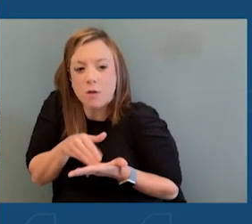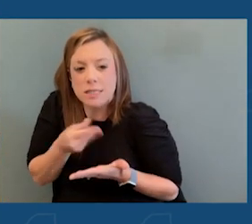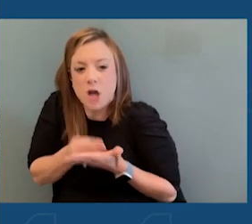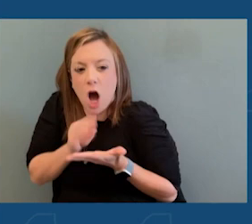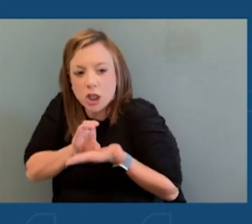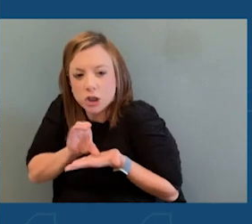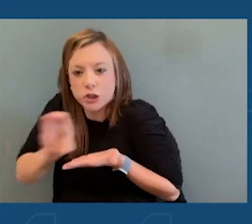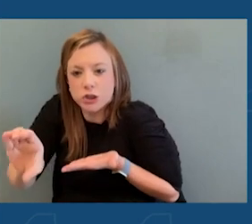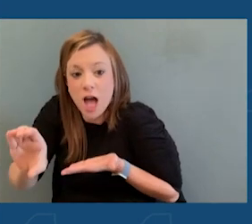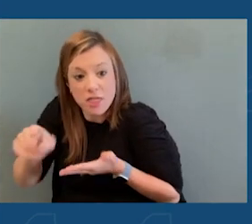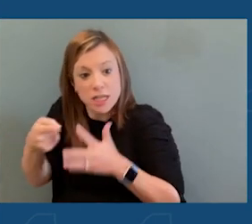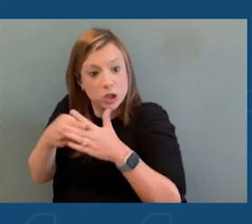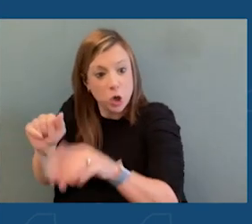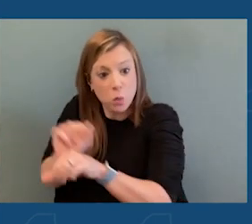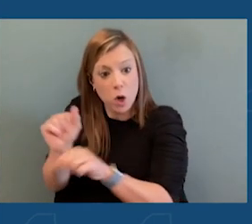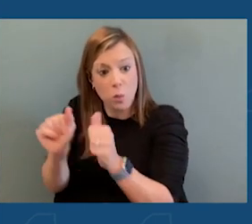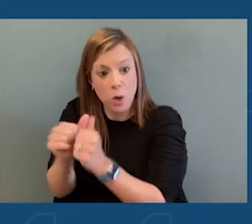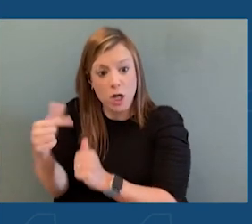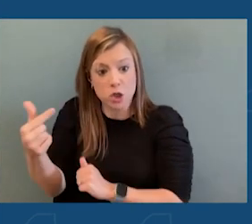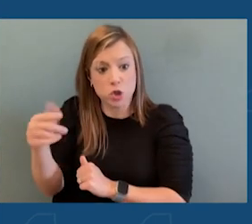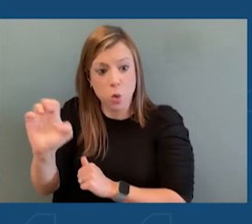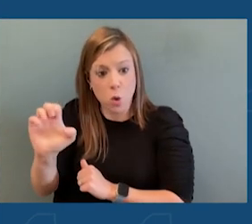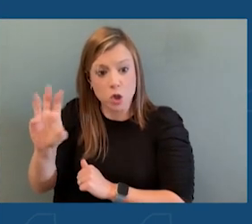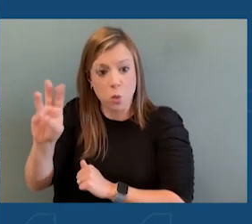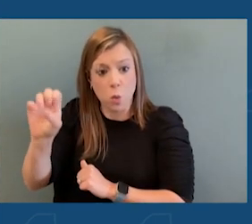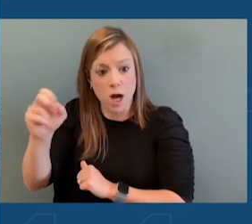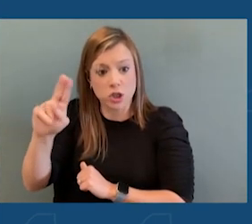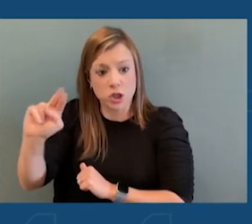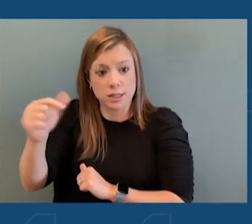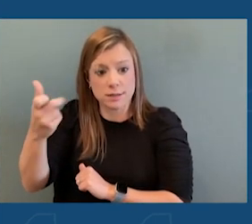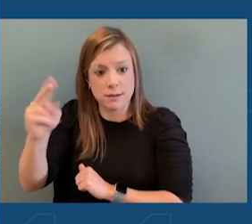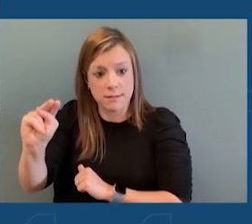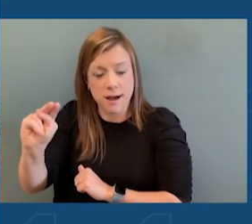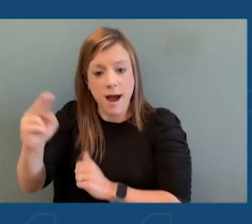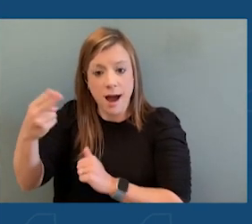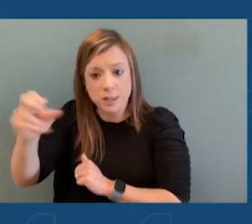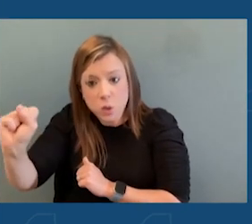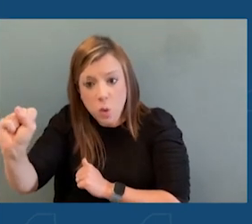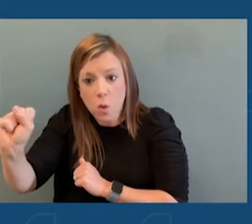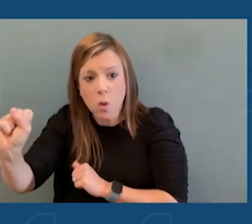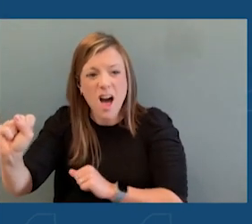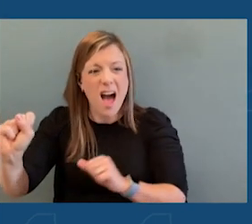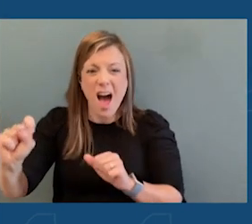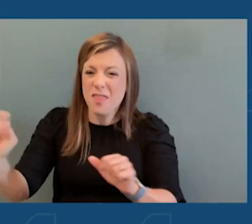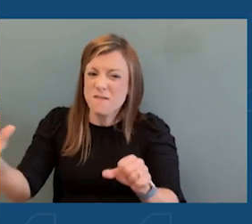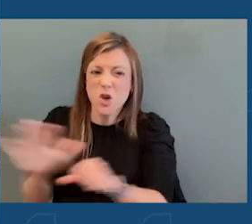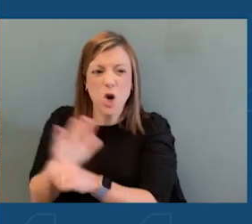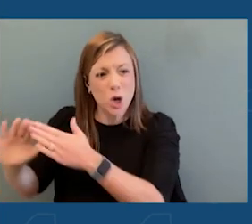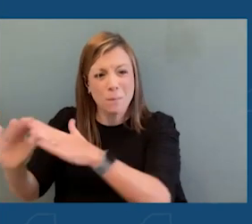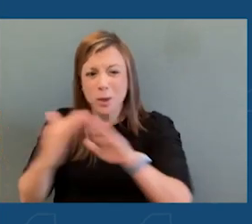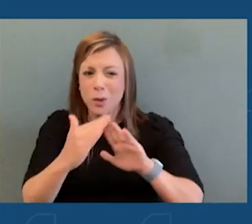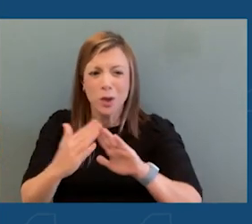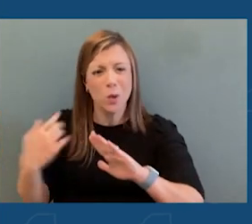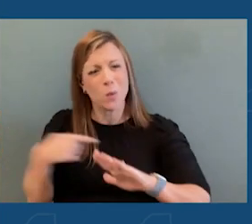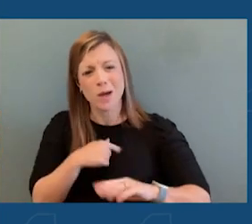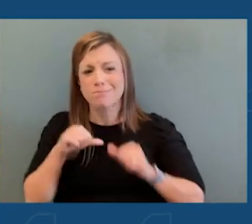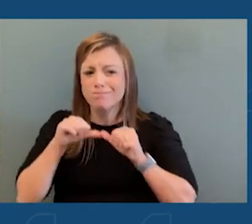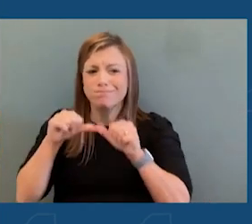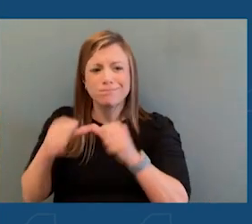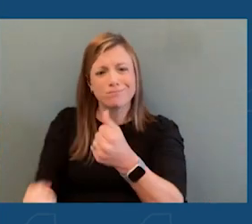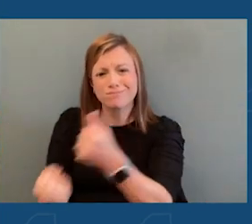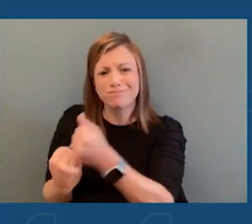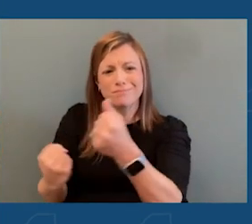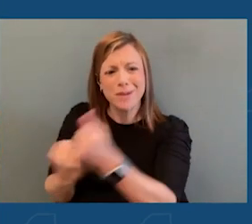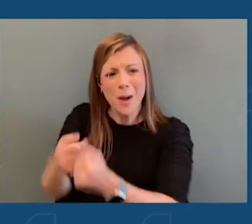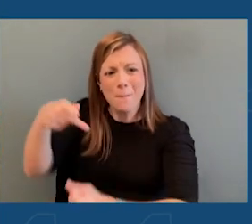Washington High School. In the name of Mayor Eric Adams, in the name of the whole community, let's continue supporting People's Theater Project. Thank